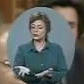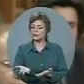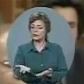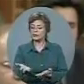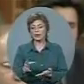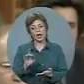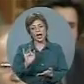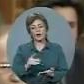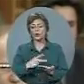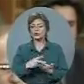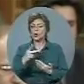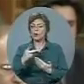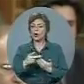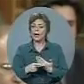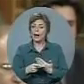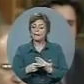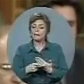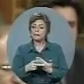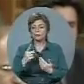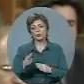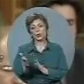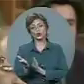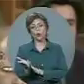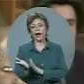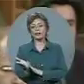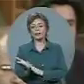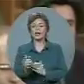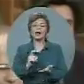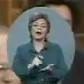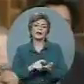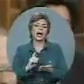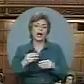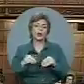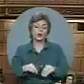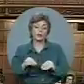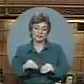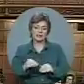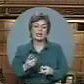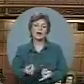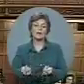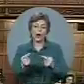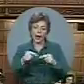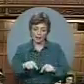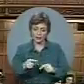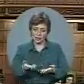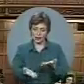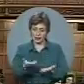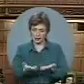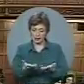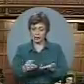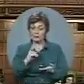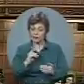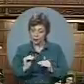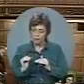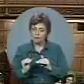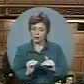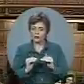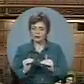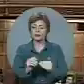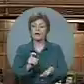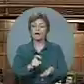Minister restore the balance and independence of the selection committee? The Right Honourable the Prime